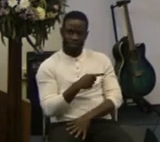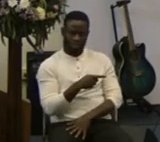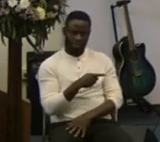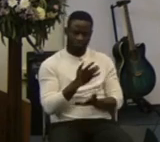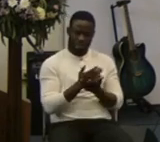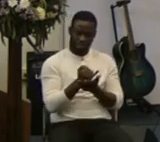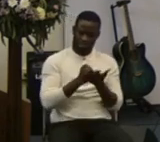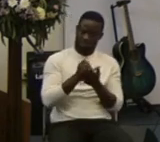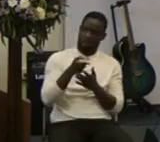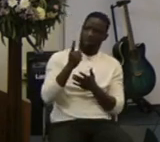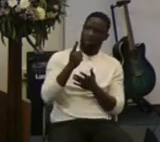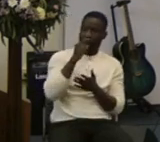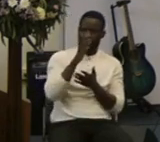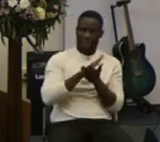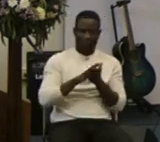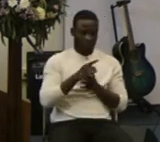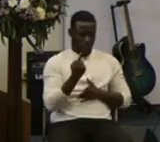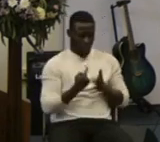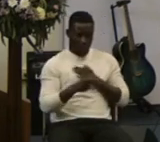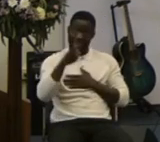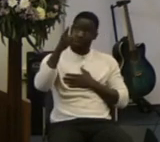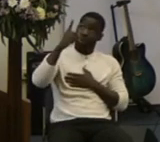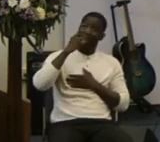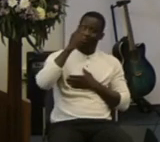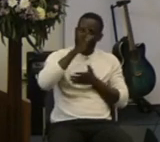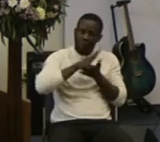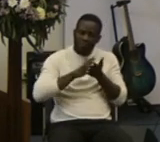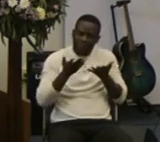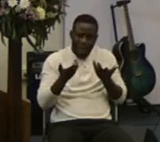blaspheming. Who can forgive sins but God alone?"